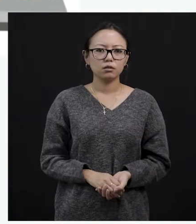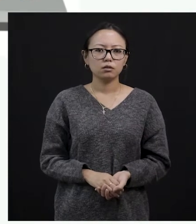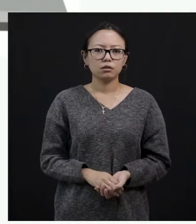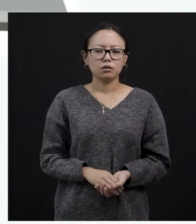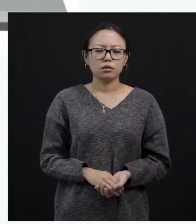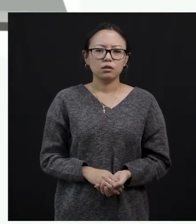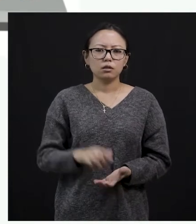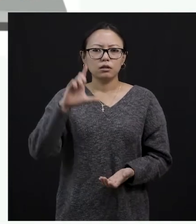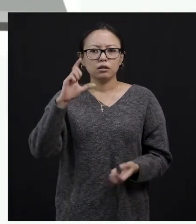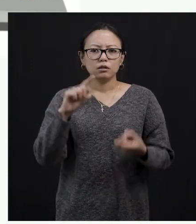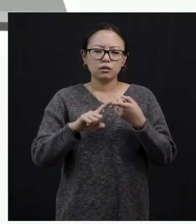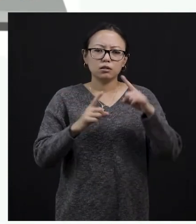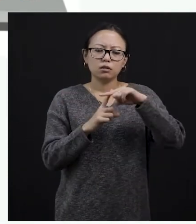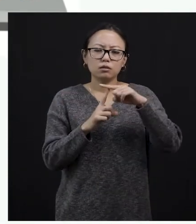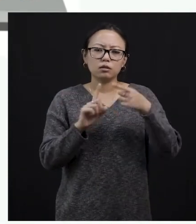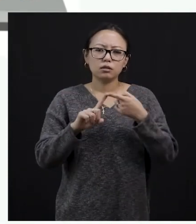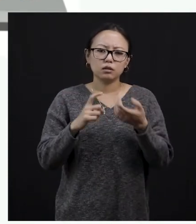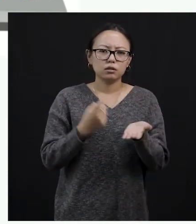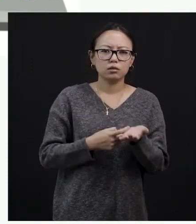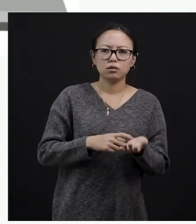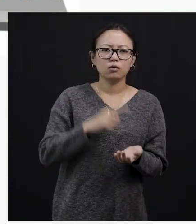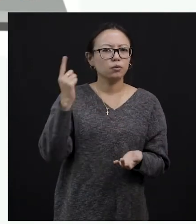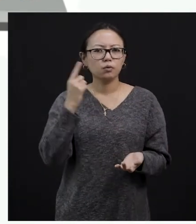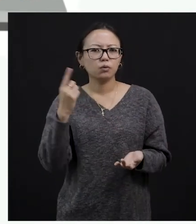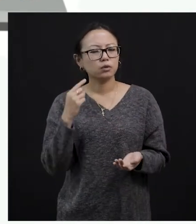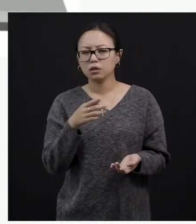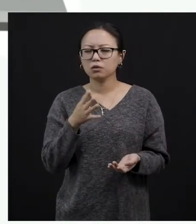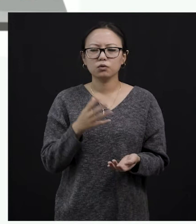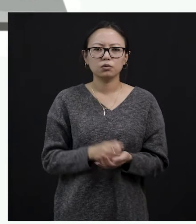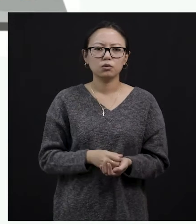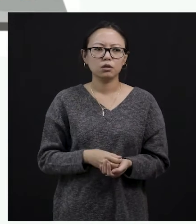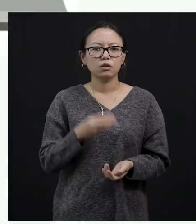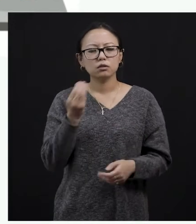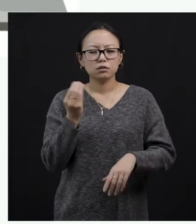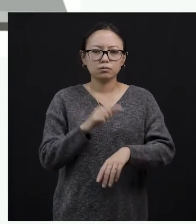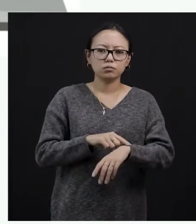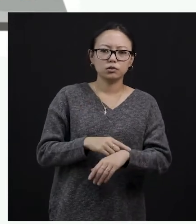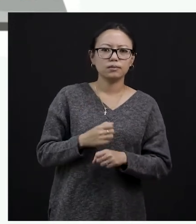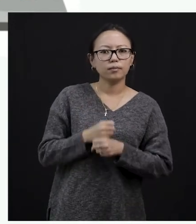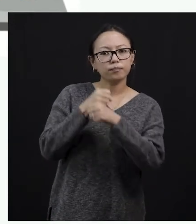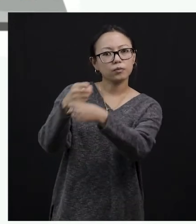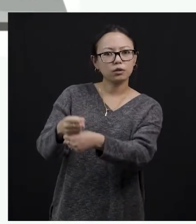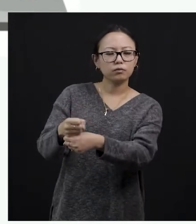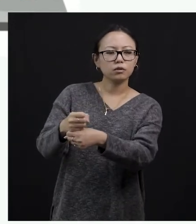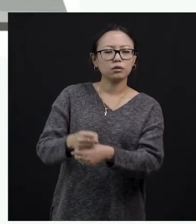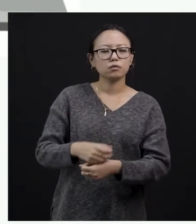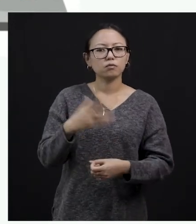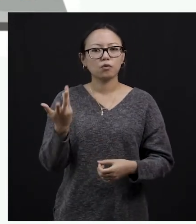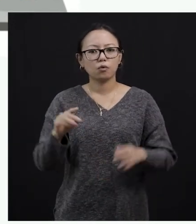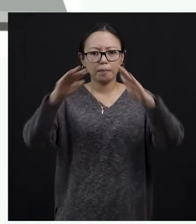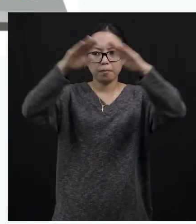send gifts, they also send money or some big boxes. Okay, inside the box there will be